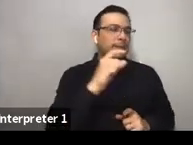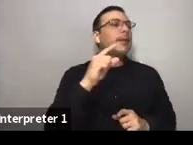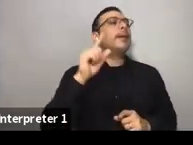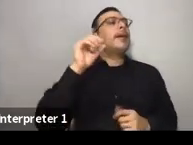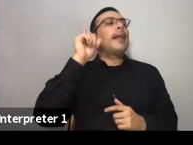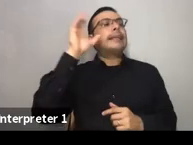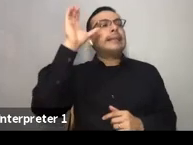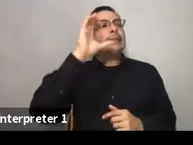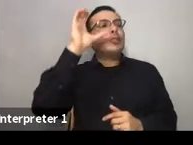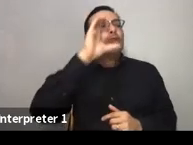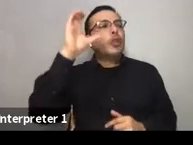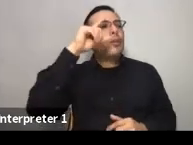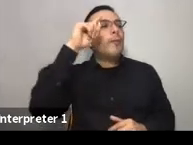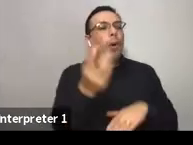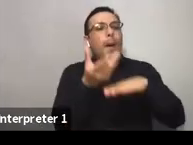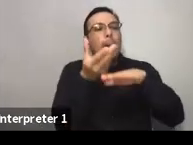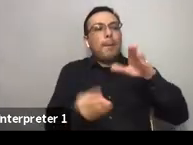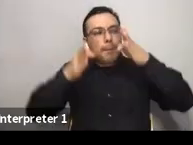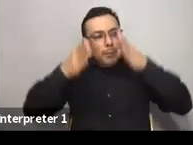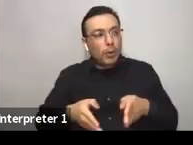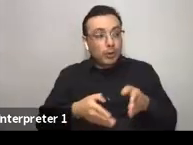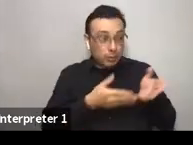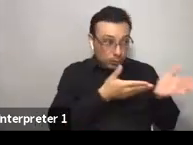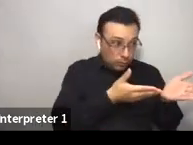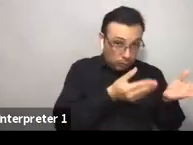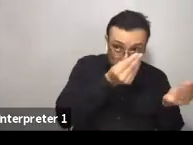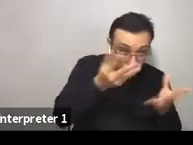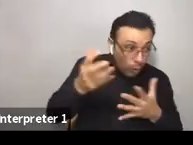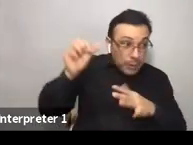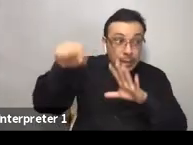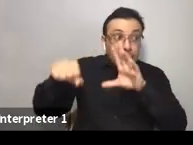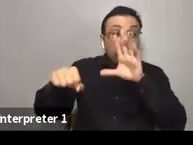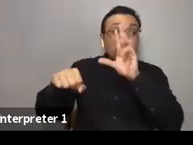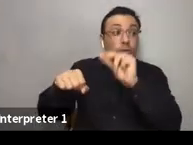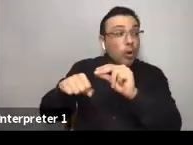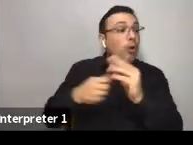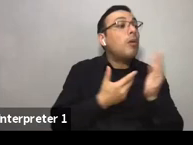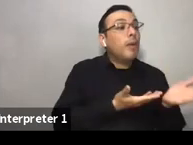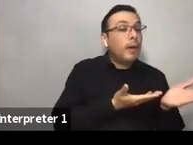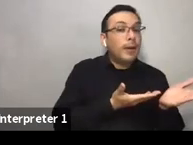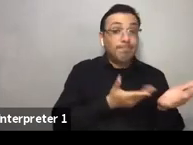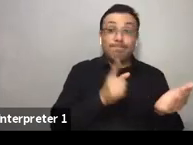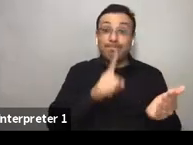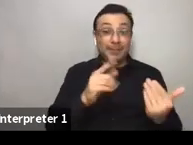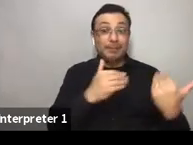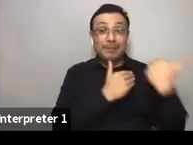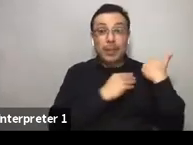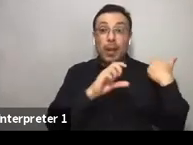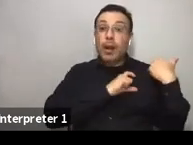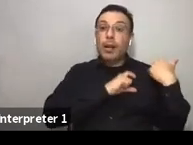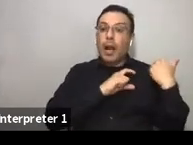report, and to let them decide next steps. But you're under an obligation, even in those